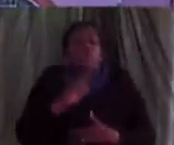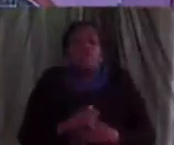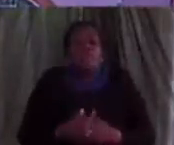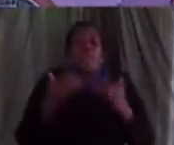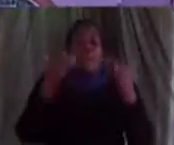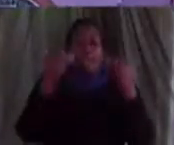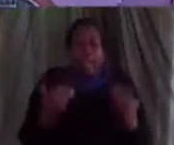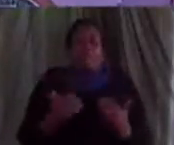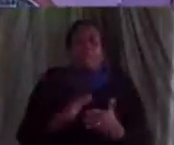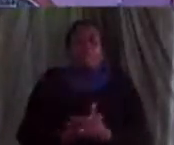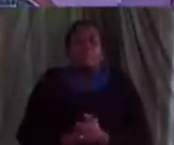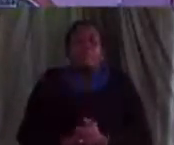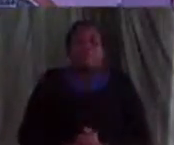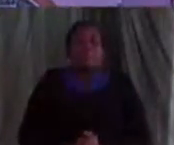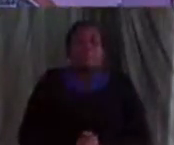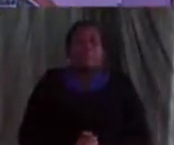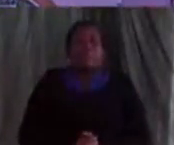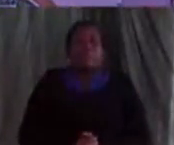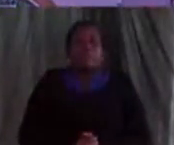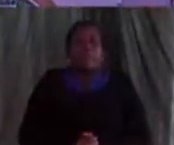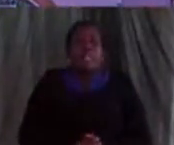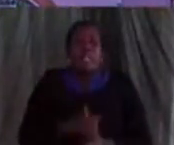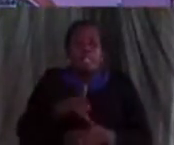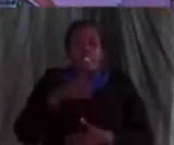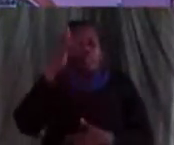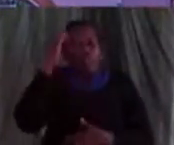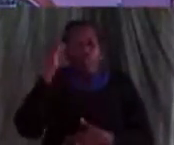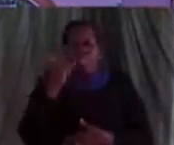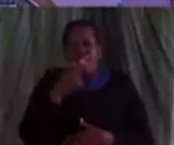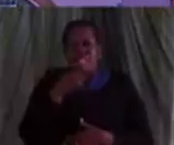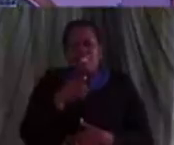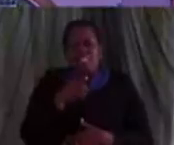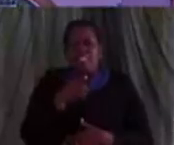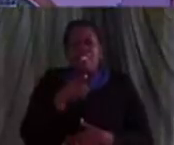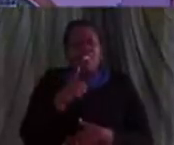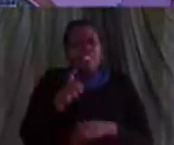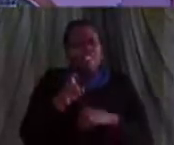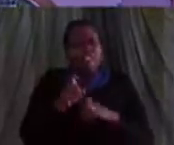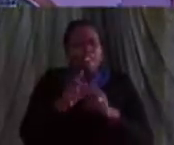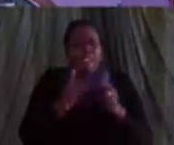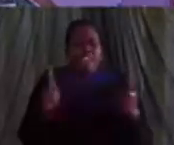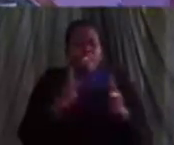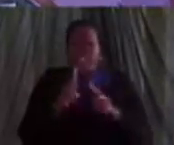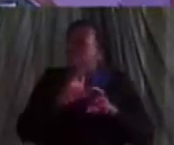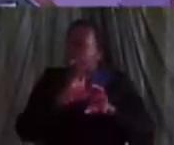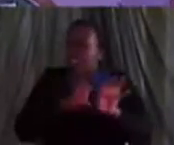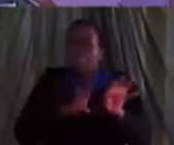Now, and that is why this matter is so ugly. I answered all that.